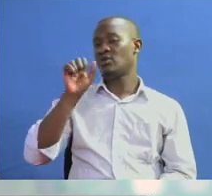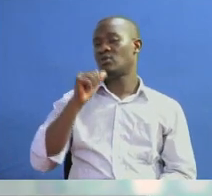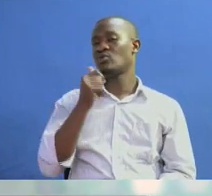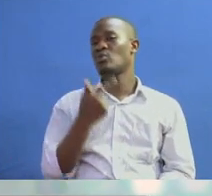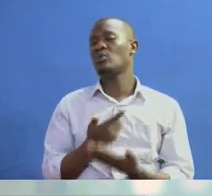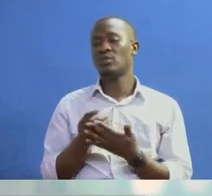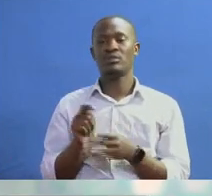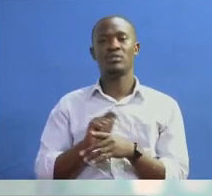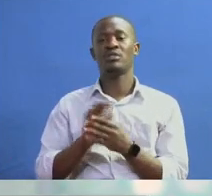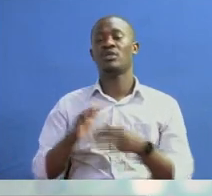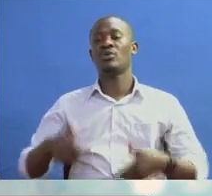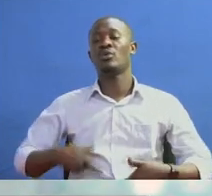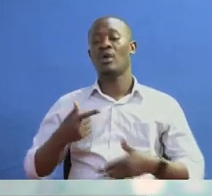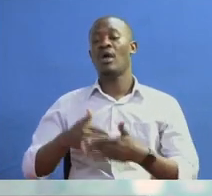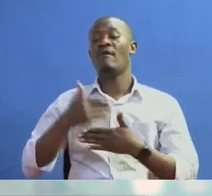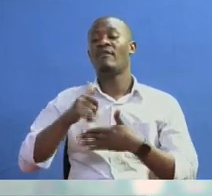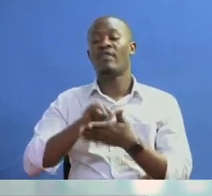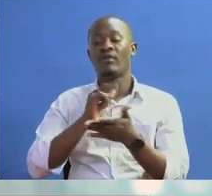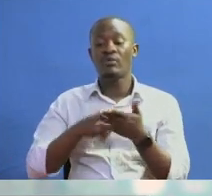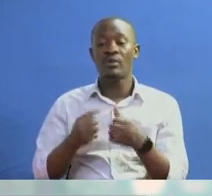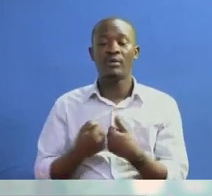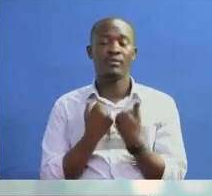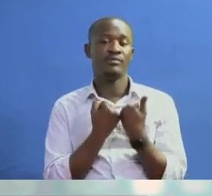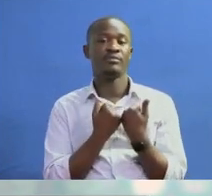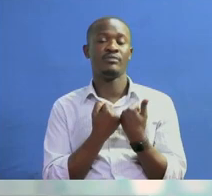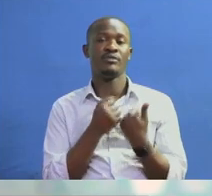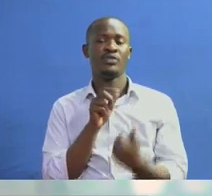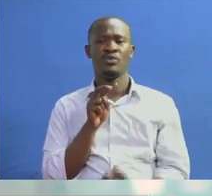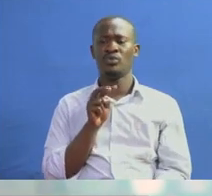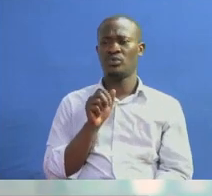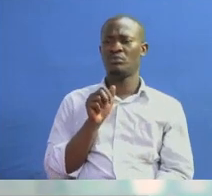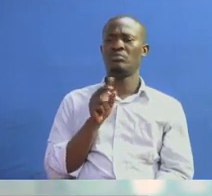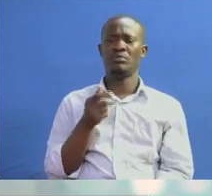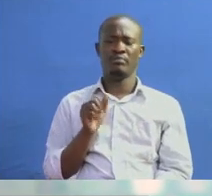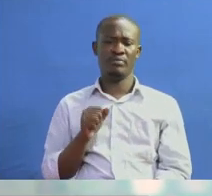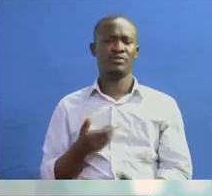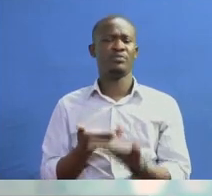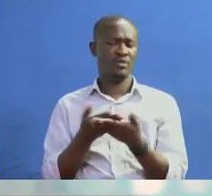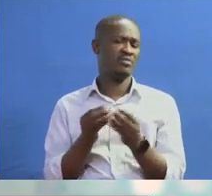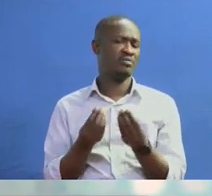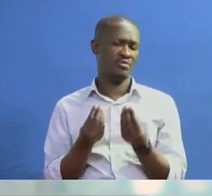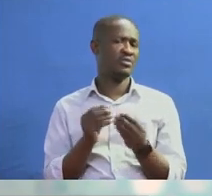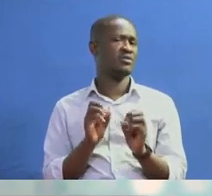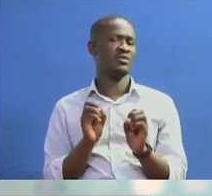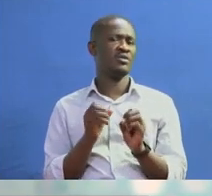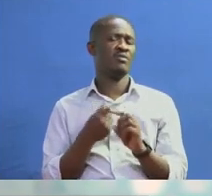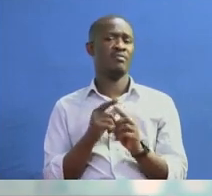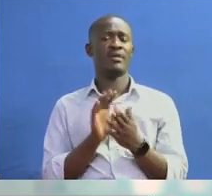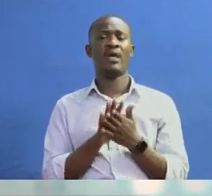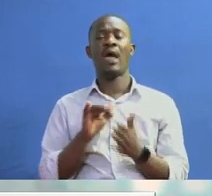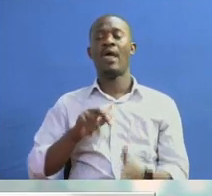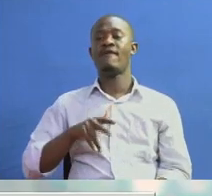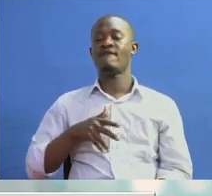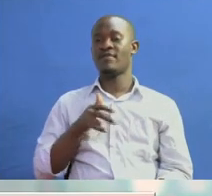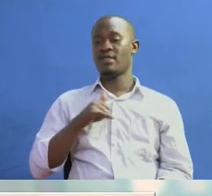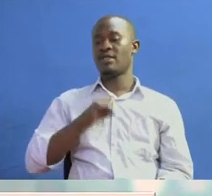then after that, what follows? But you see, I'm not saying they shouldn't be given a fund, they should, but I feel like